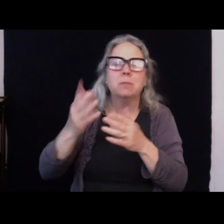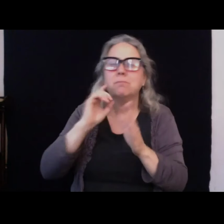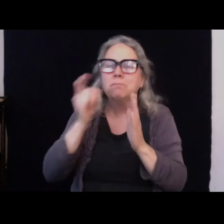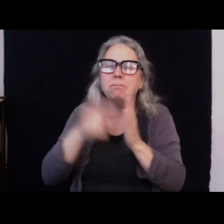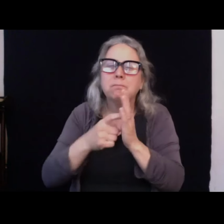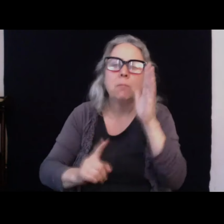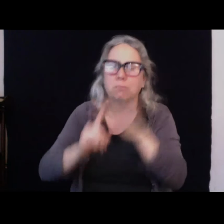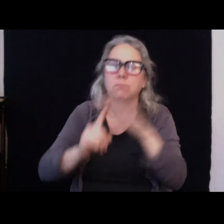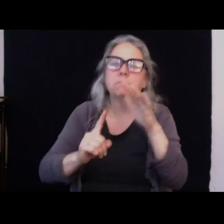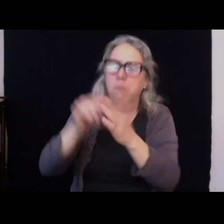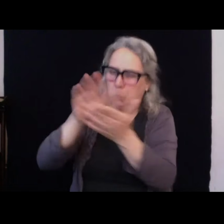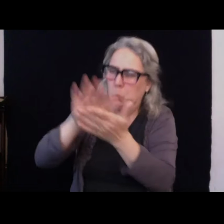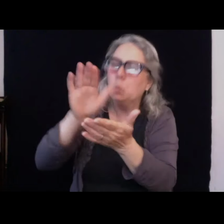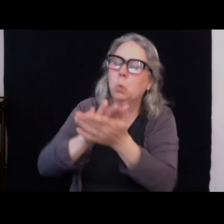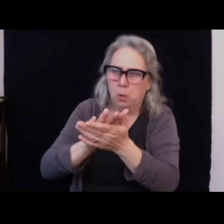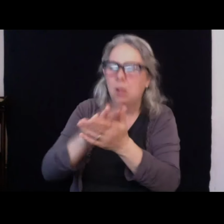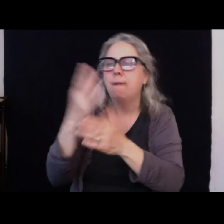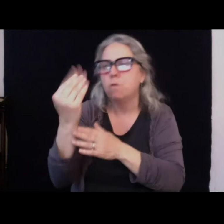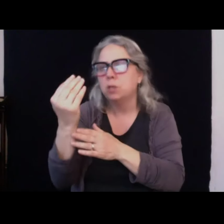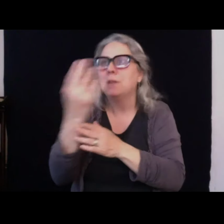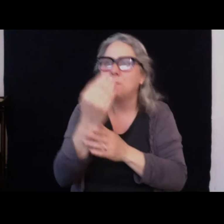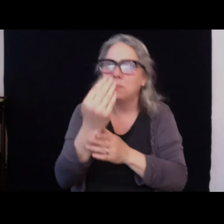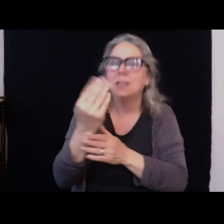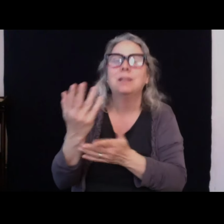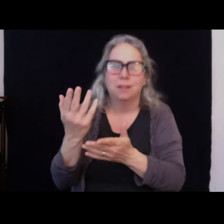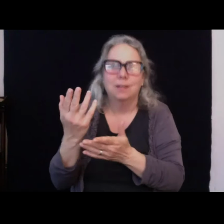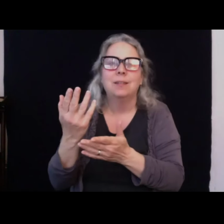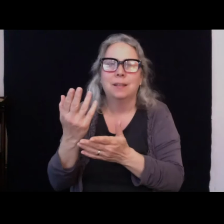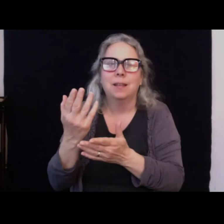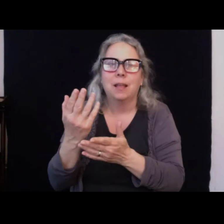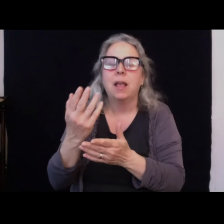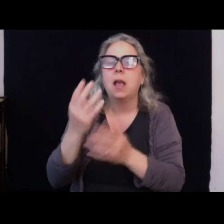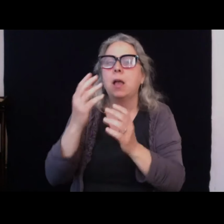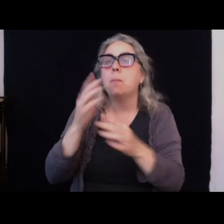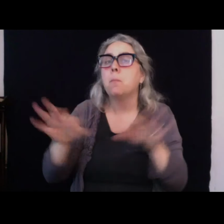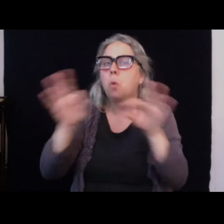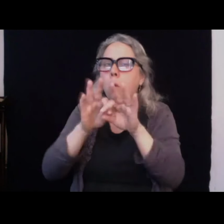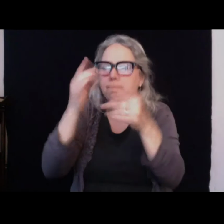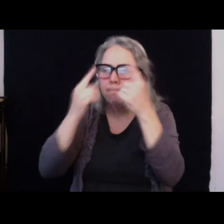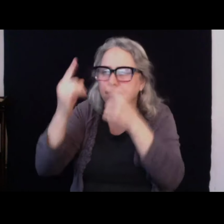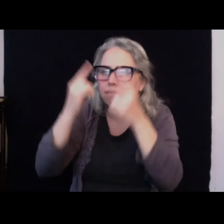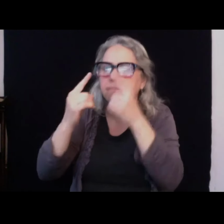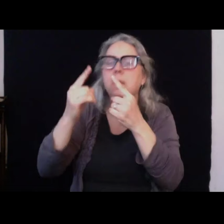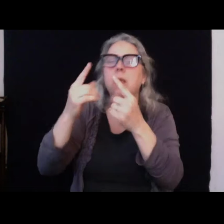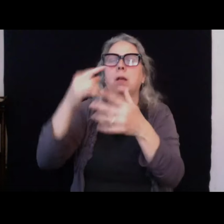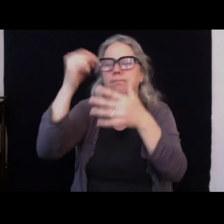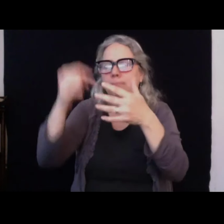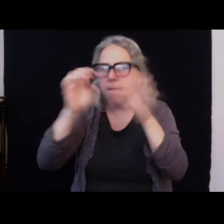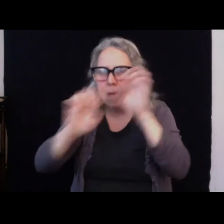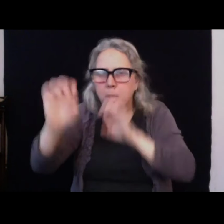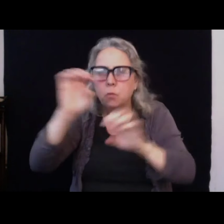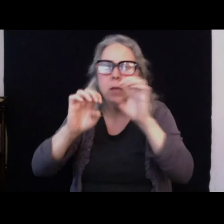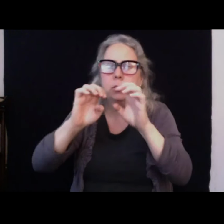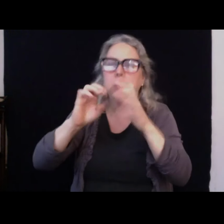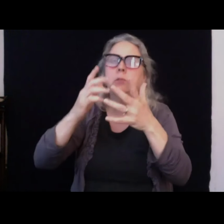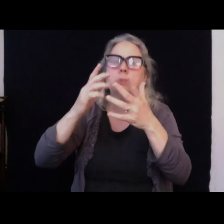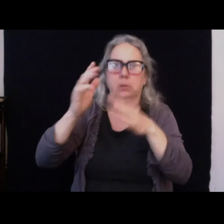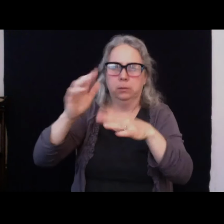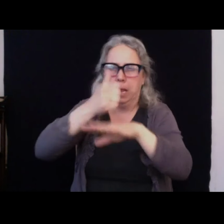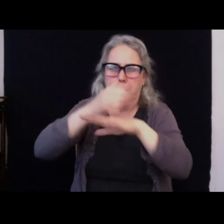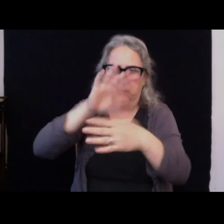The things you might want to start thinking about would be things like evaluations, things like that, getting those scheduled, because that helps